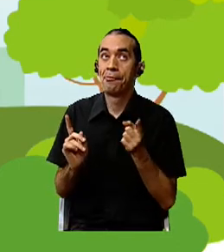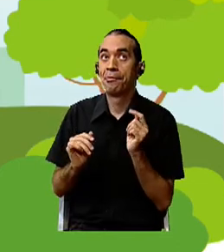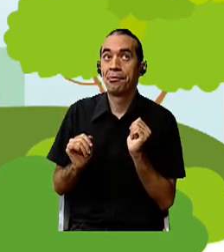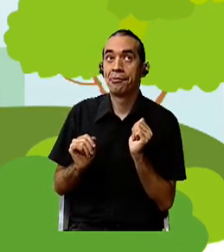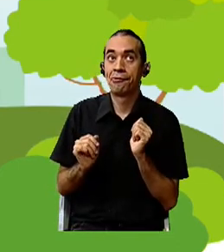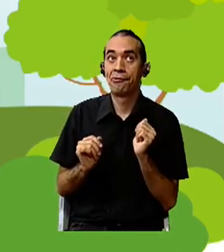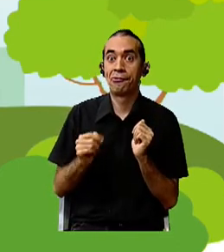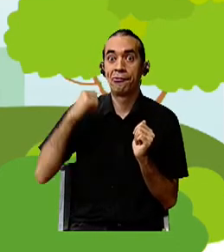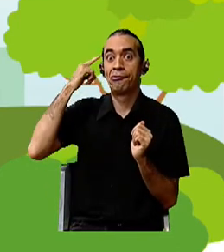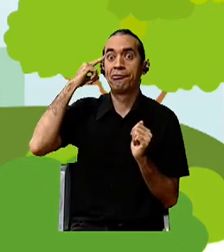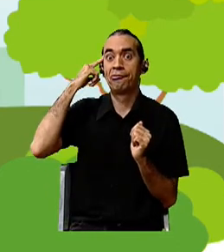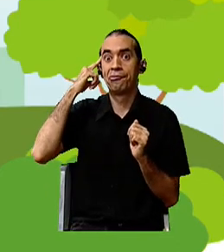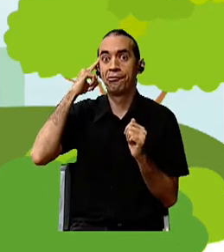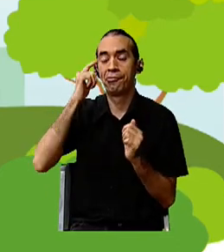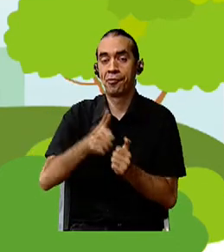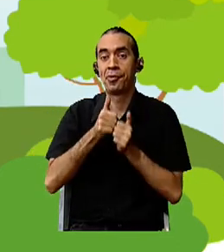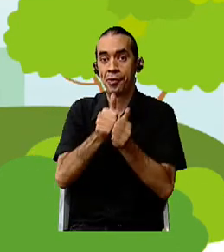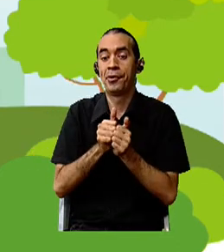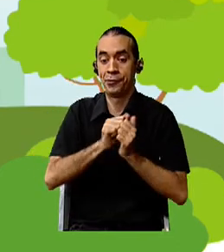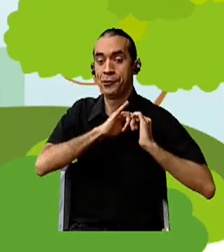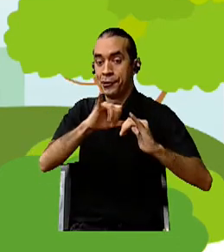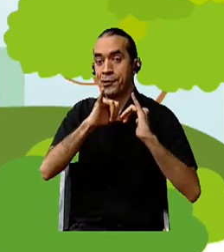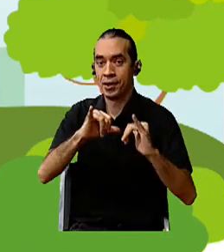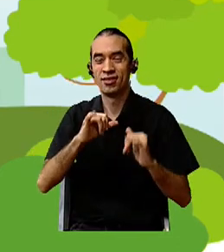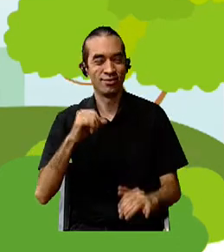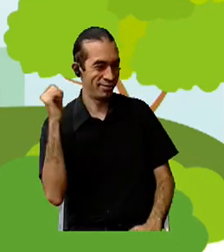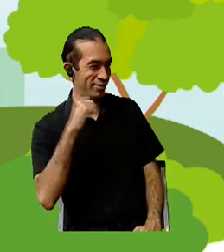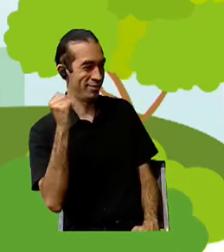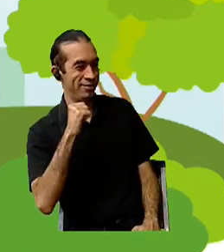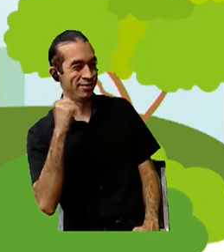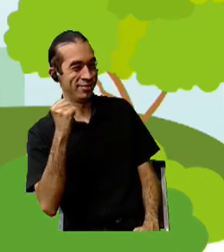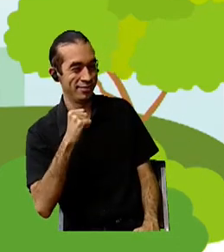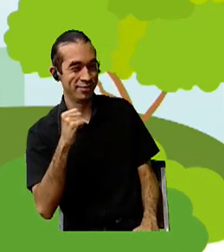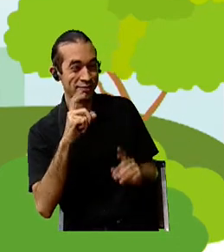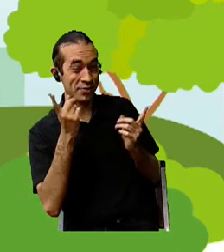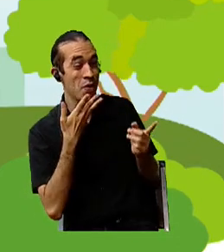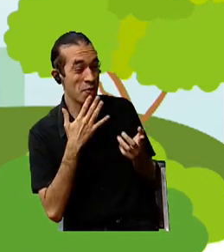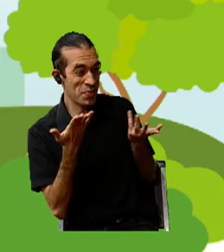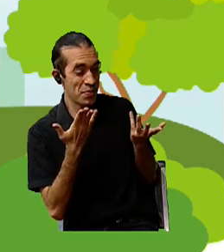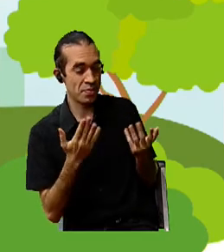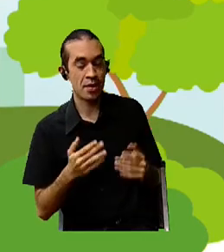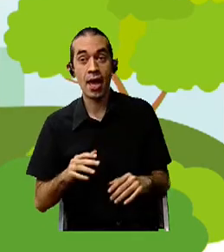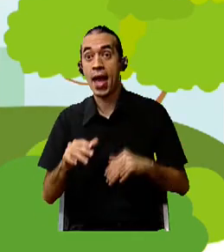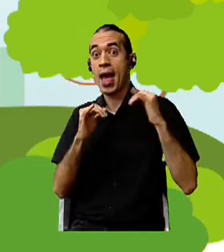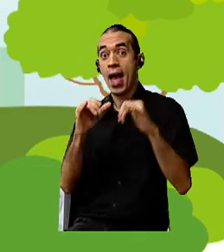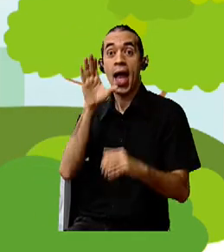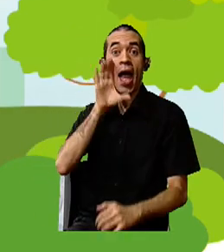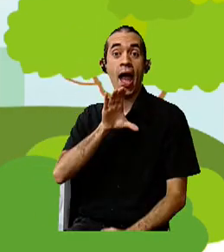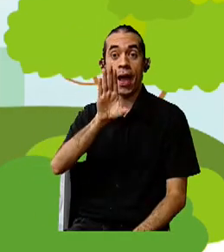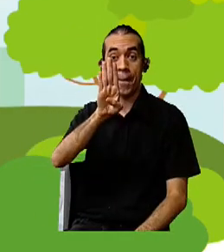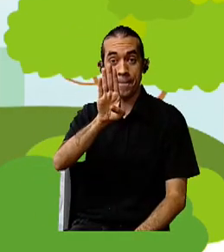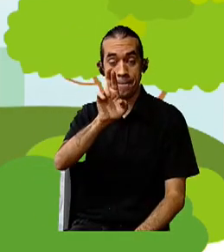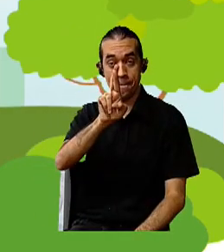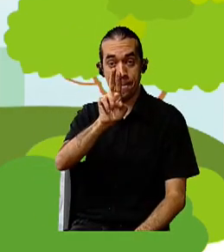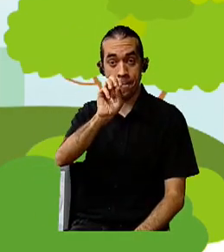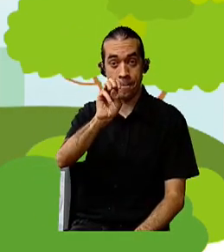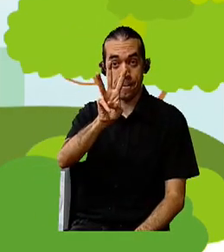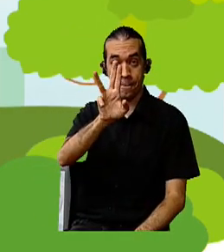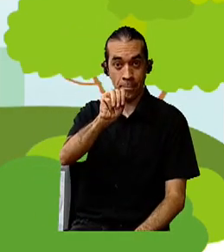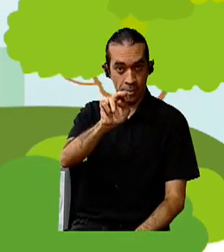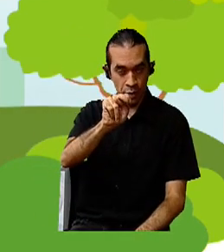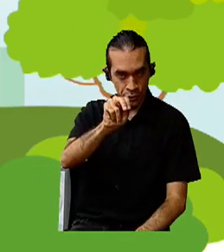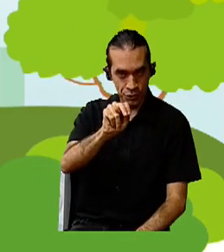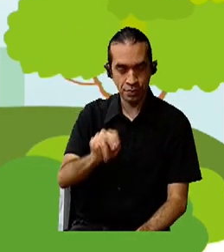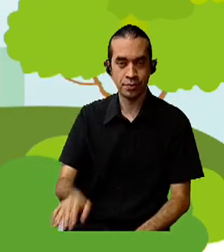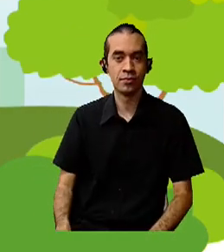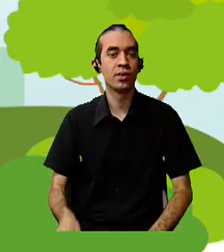Well, I think that horse is just like me. Yeah. So what color is that? It's brown. Very good, Chuli.